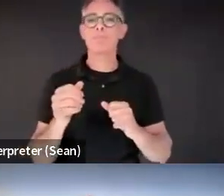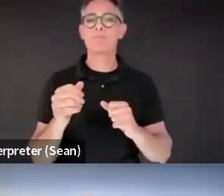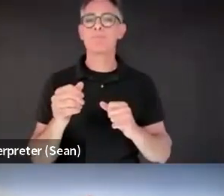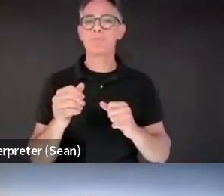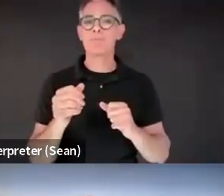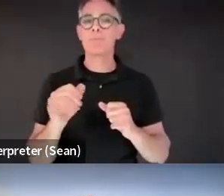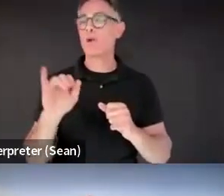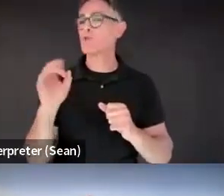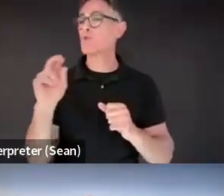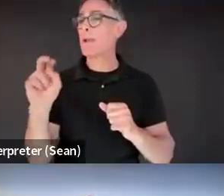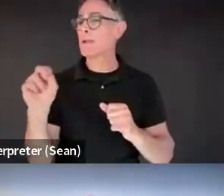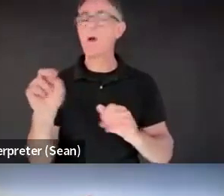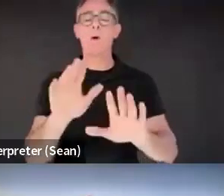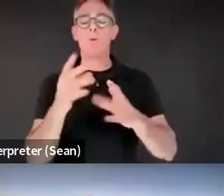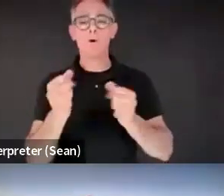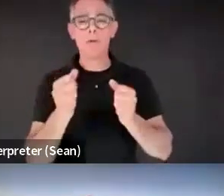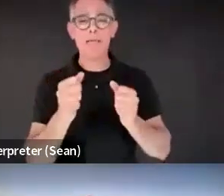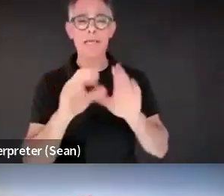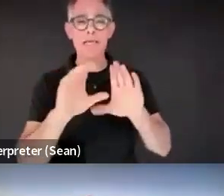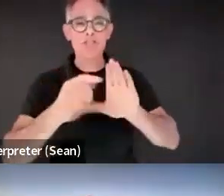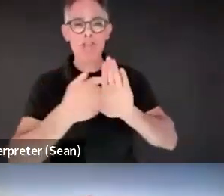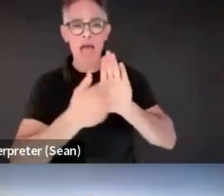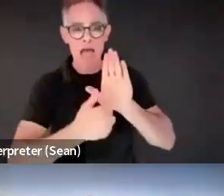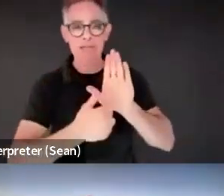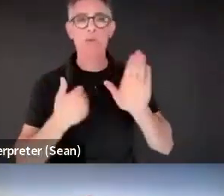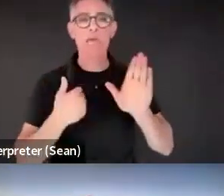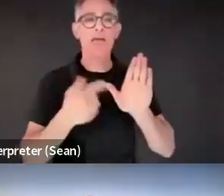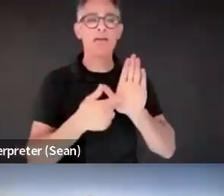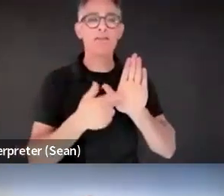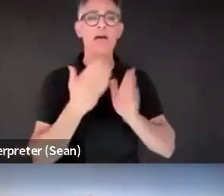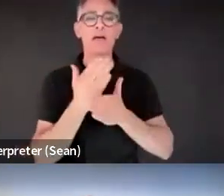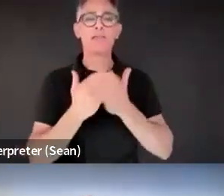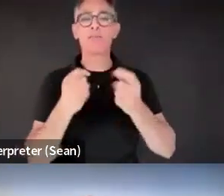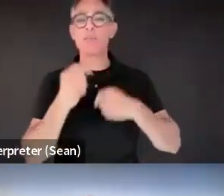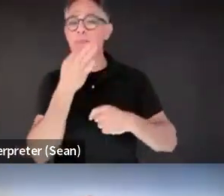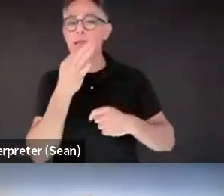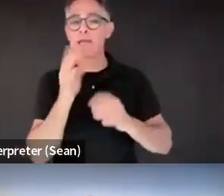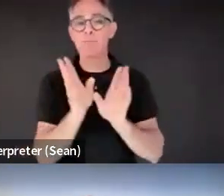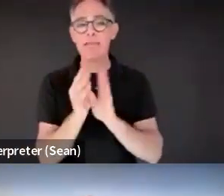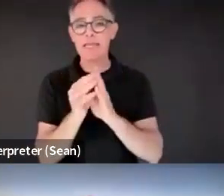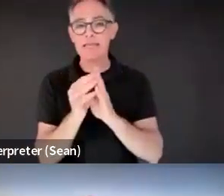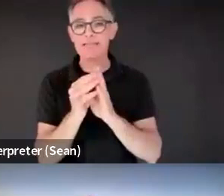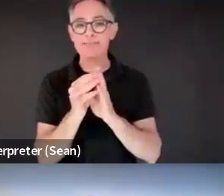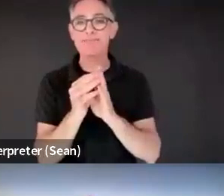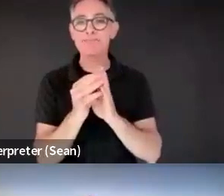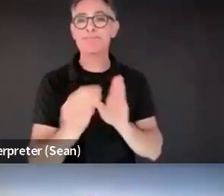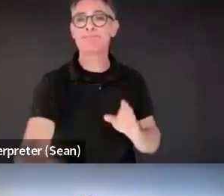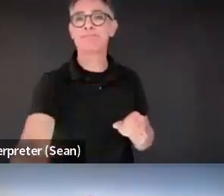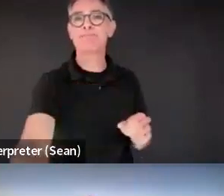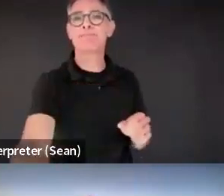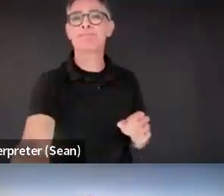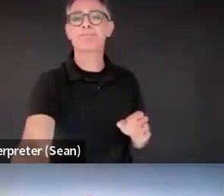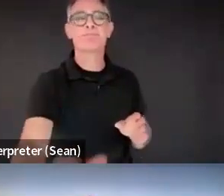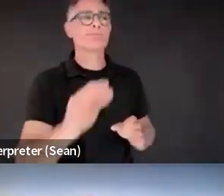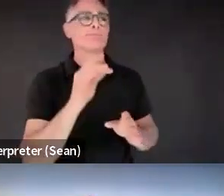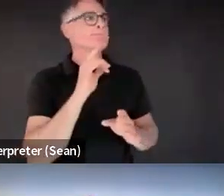that's Jordan for CPP. Real quickly in the chat for folks, we have some upcoming meetings. I'm fairly